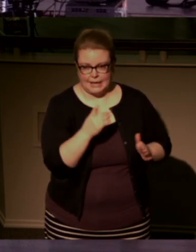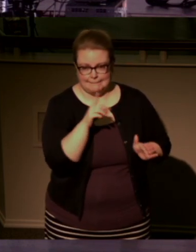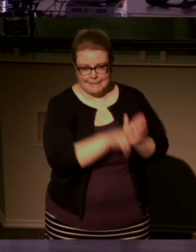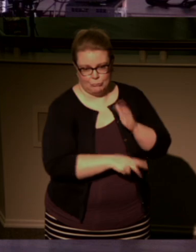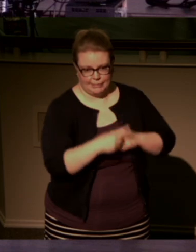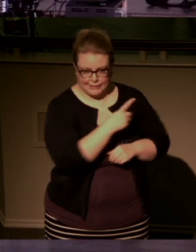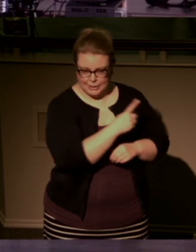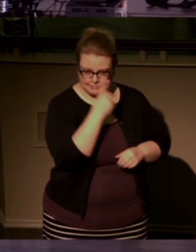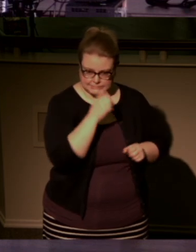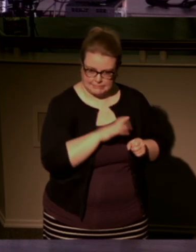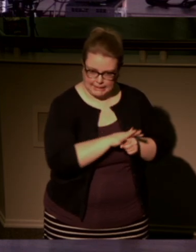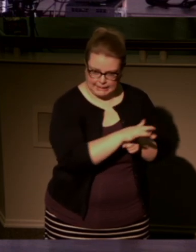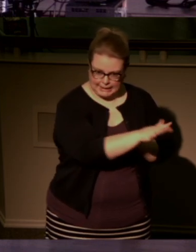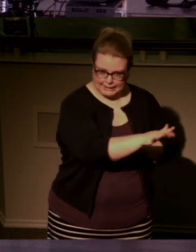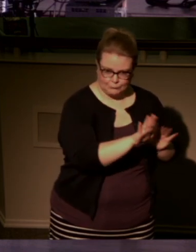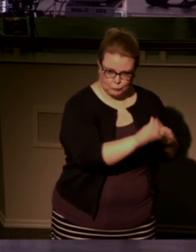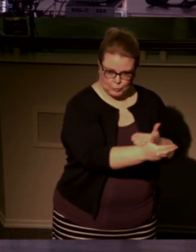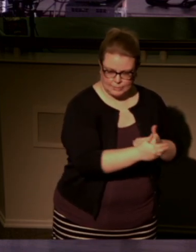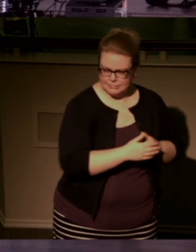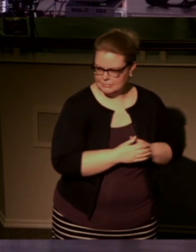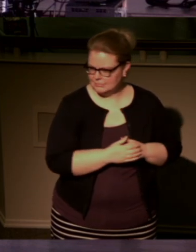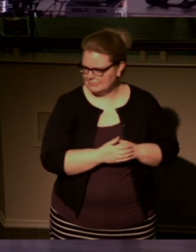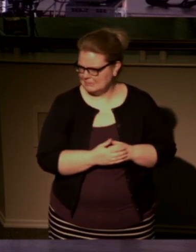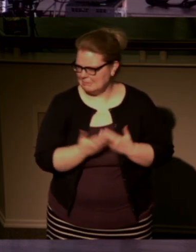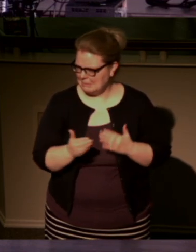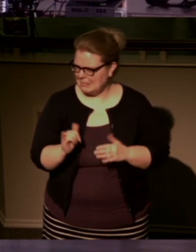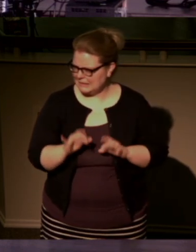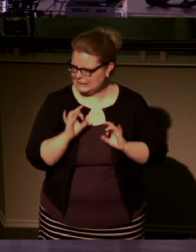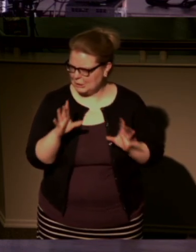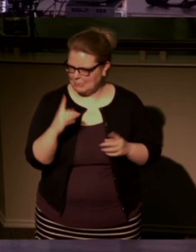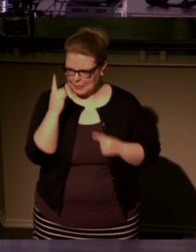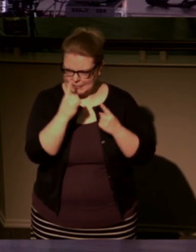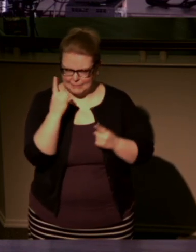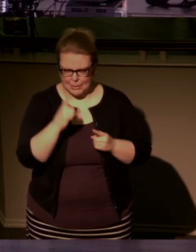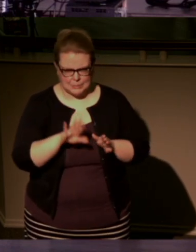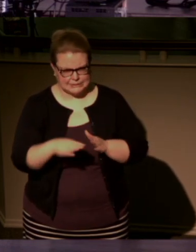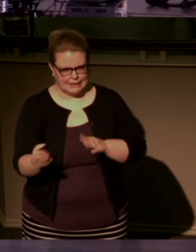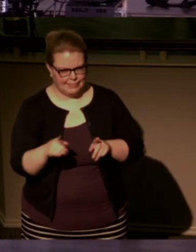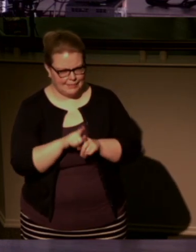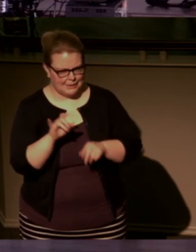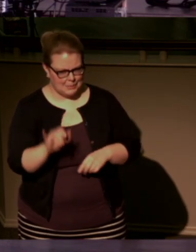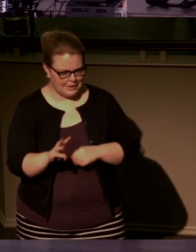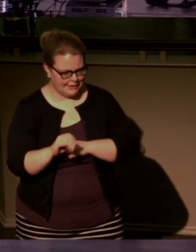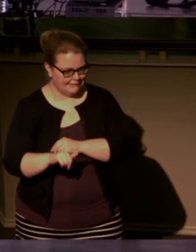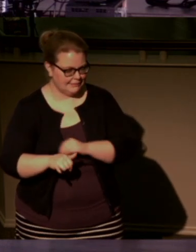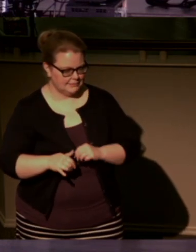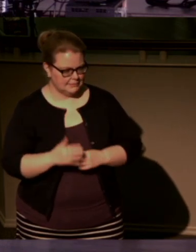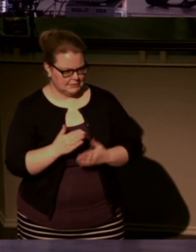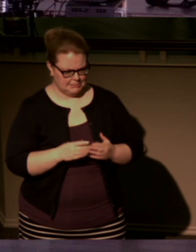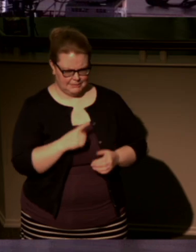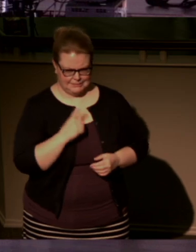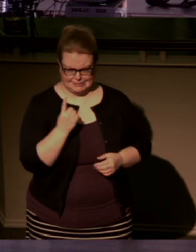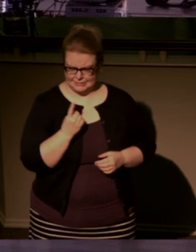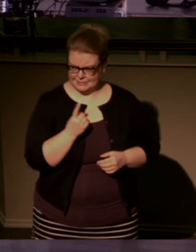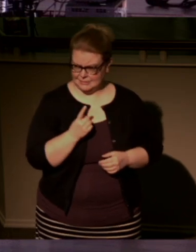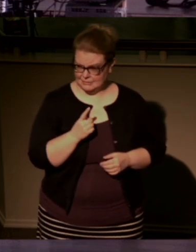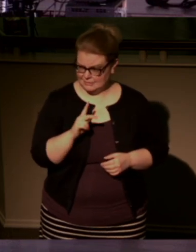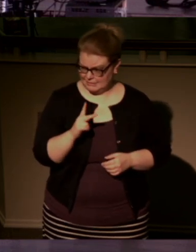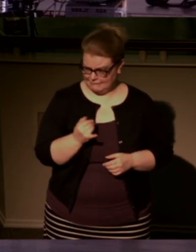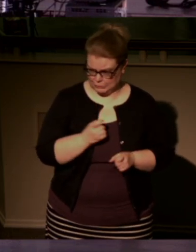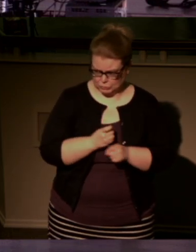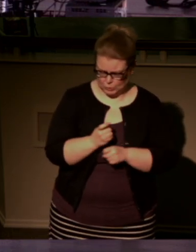someday. Is that macabre? Terrible thing to say. Some of you are uncertain whether that's a joke or not.